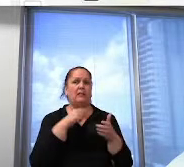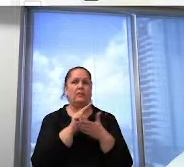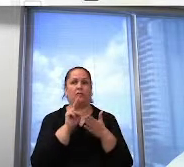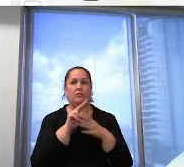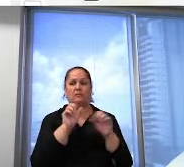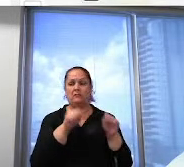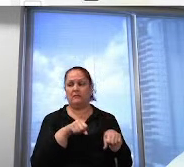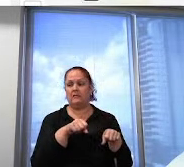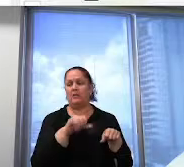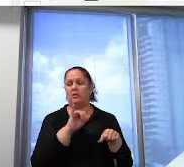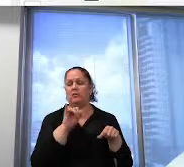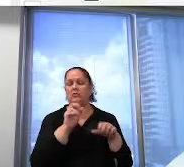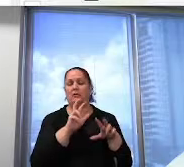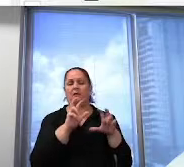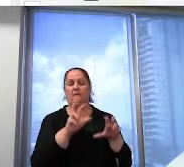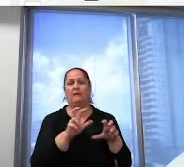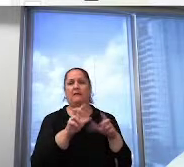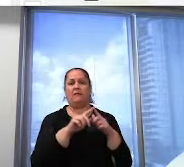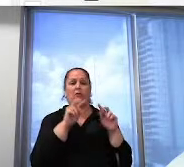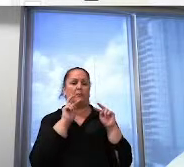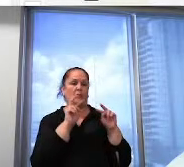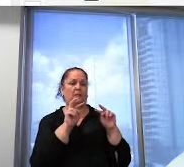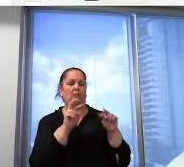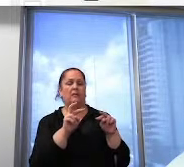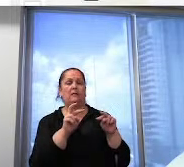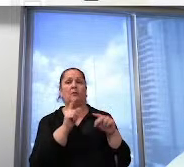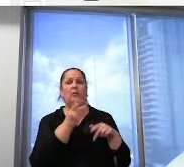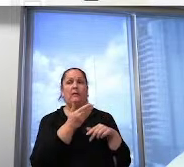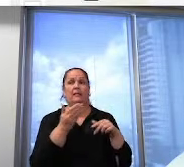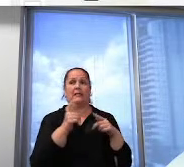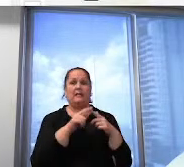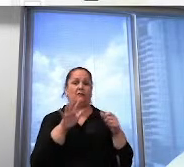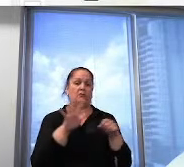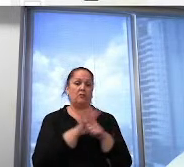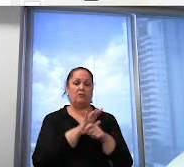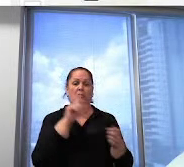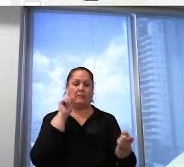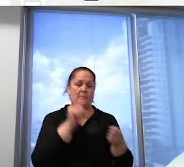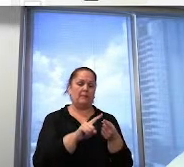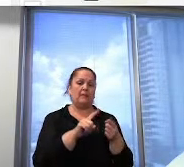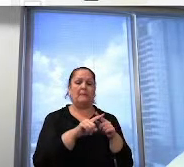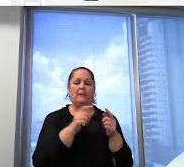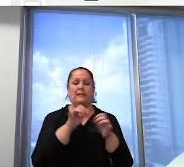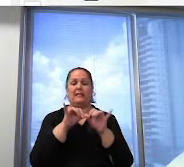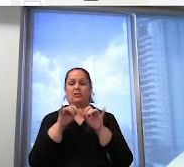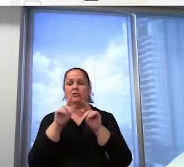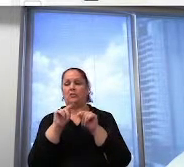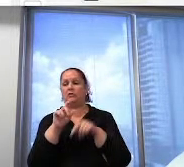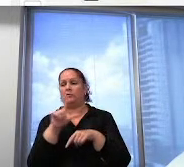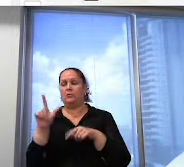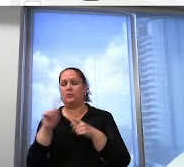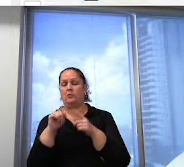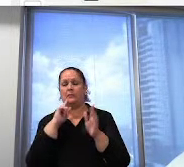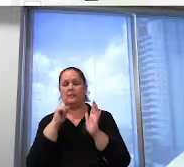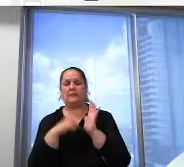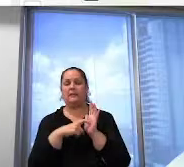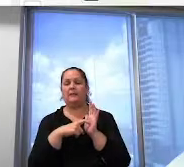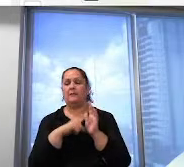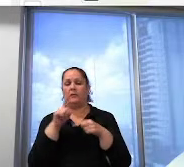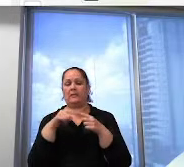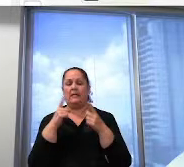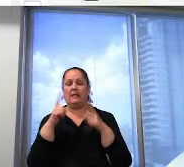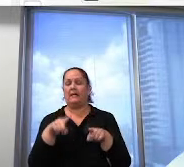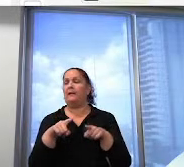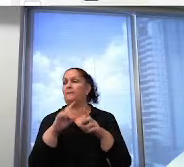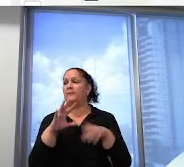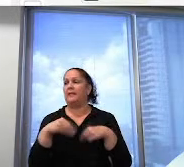activities that we will use. Also investment on monitoring, because one thing is to fully mitigate it with engineering tools, but also being able to detect them when